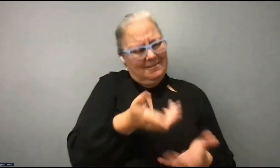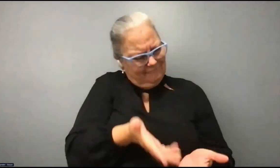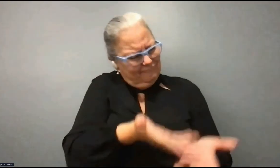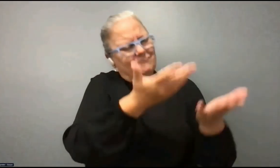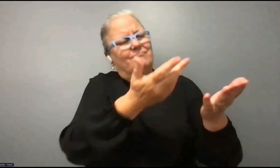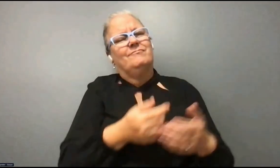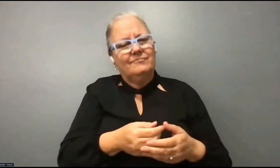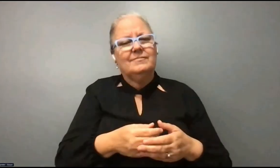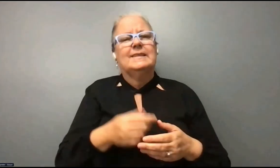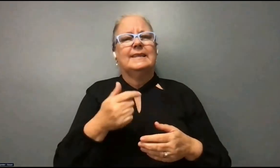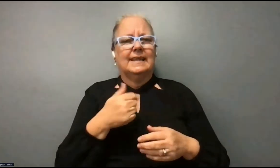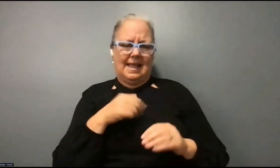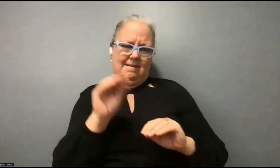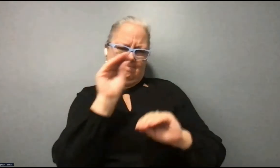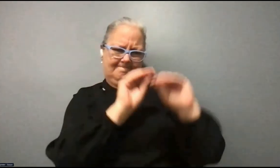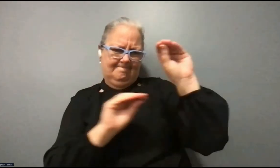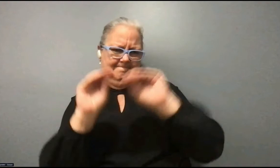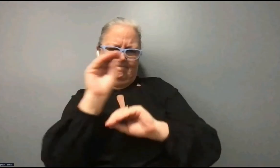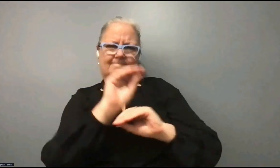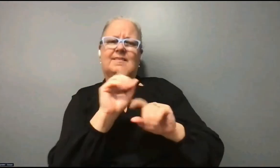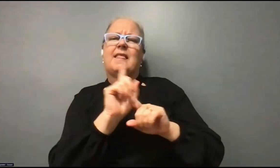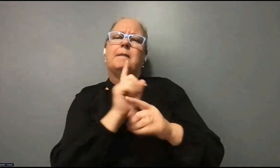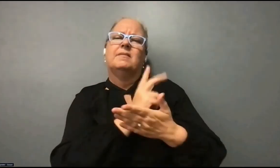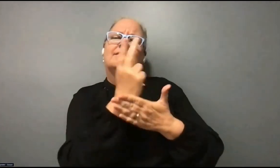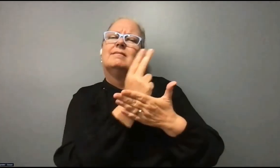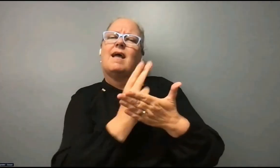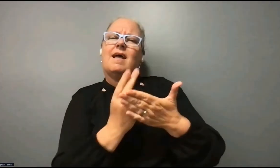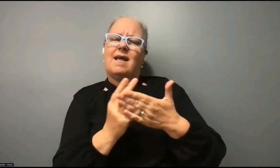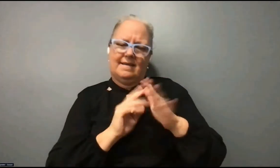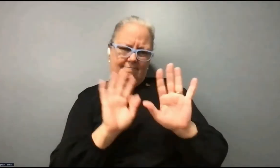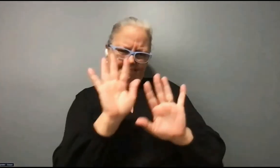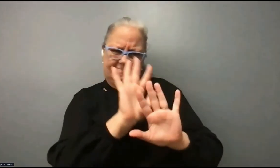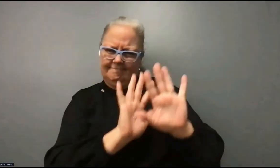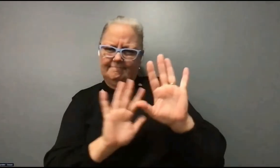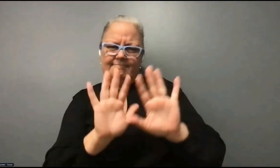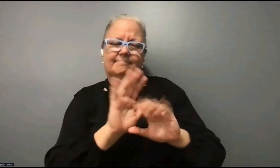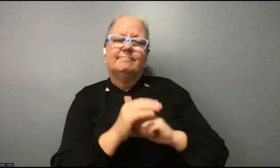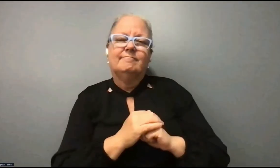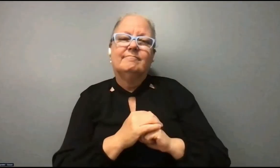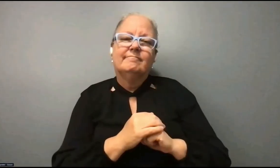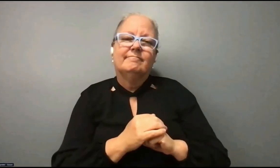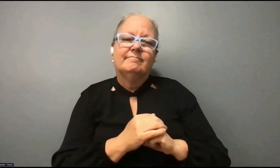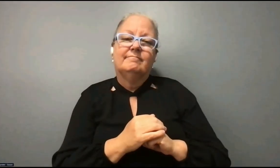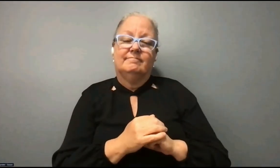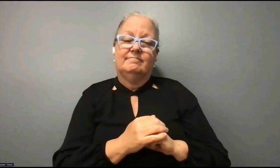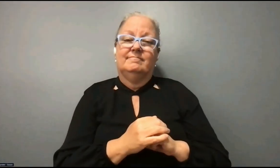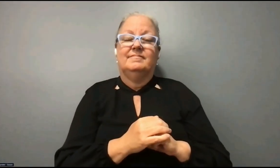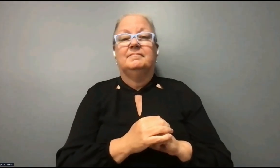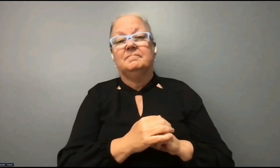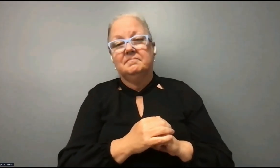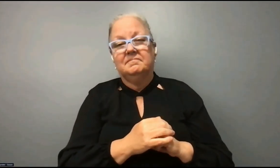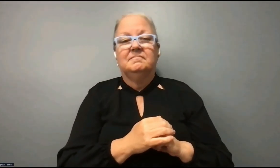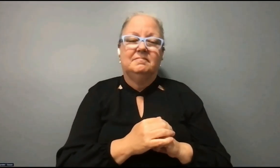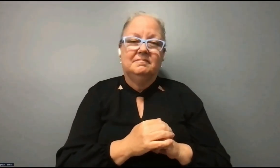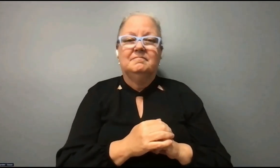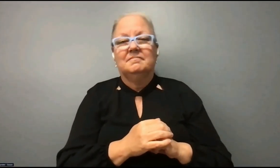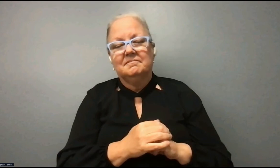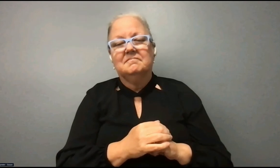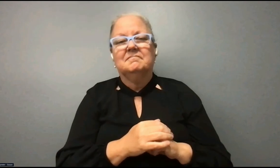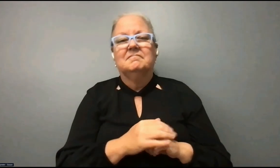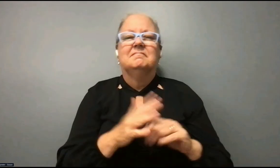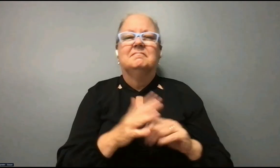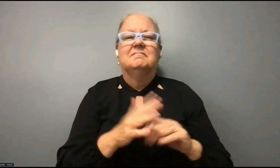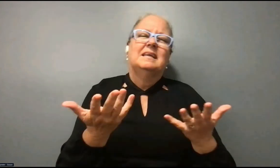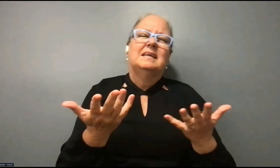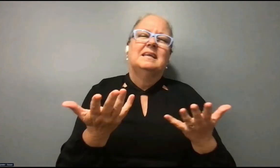So it can be finished. It depends on the capacity that you have in your